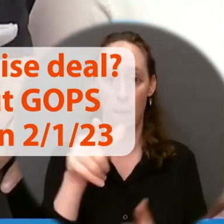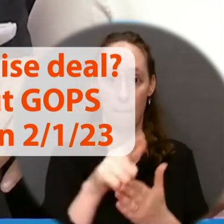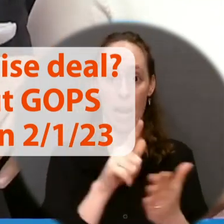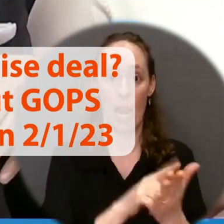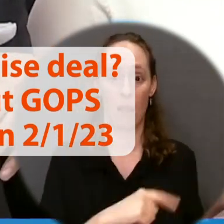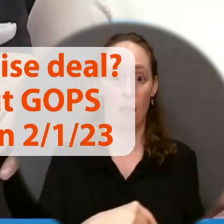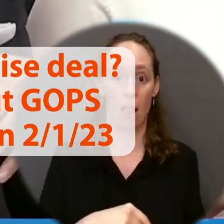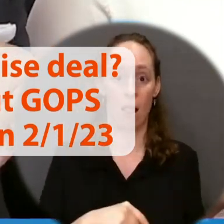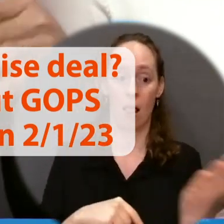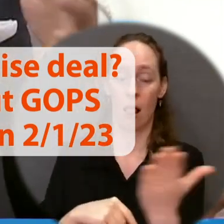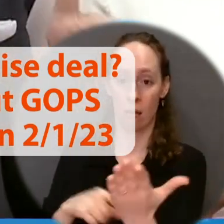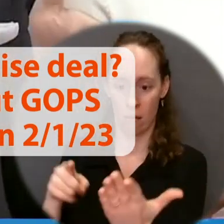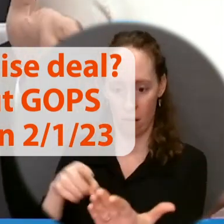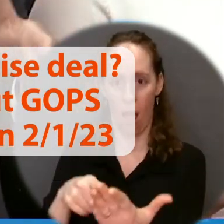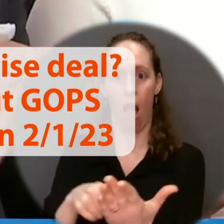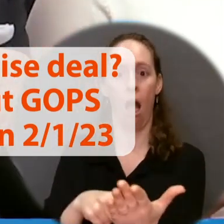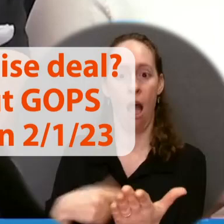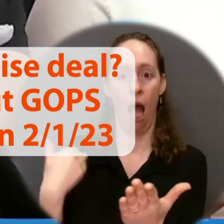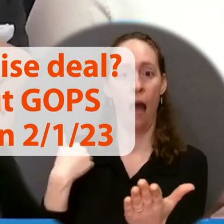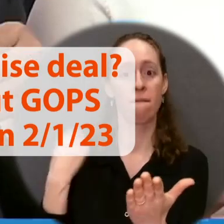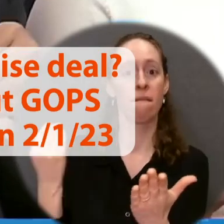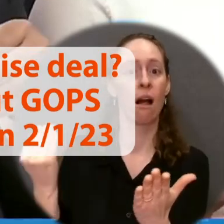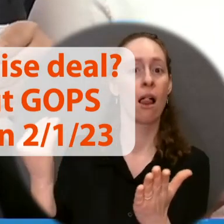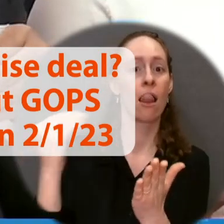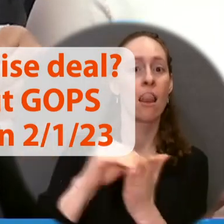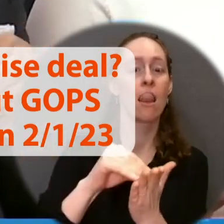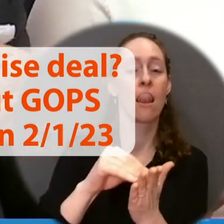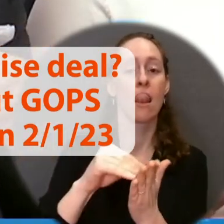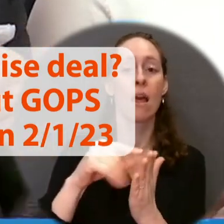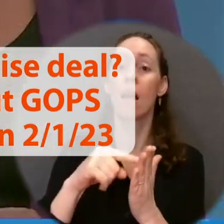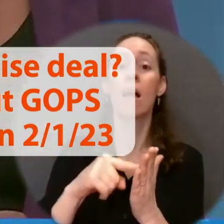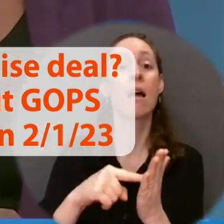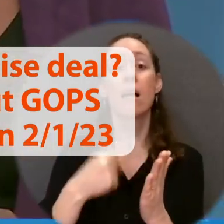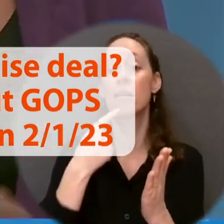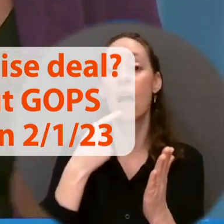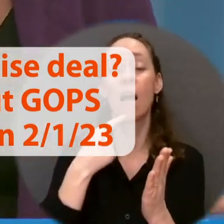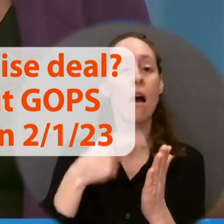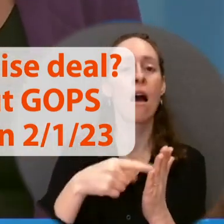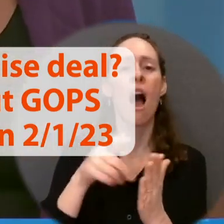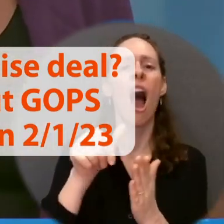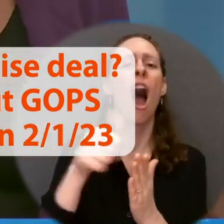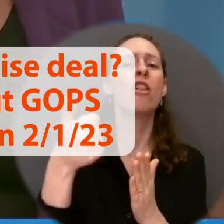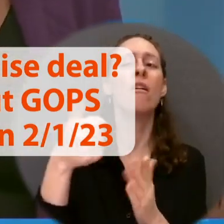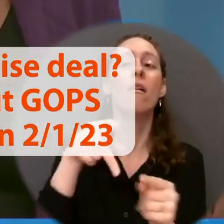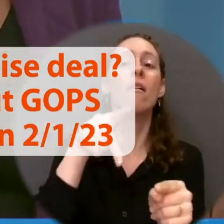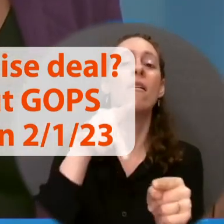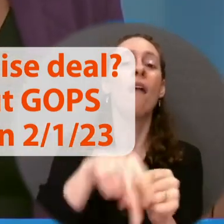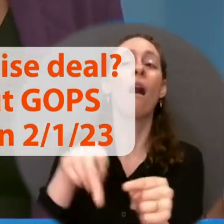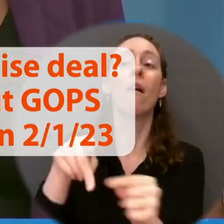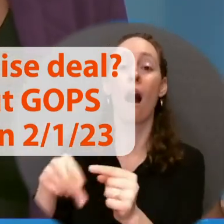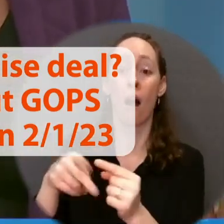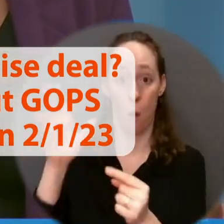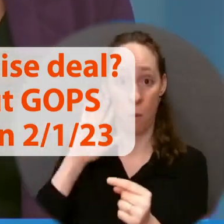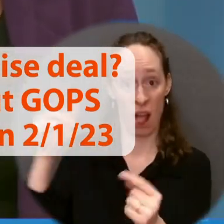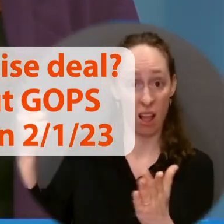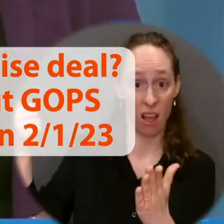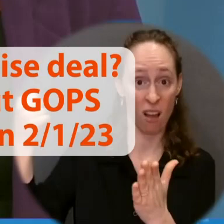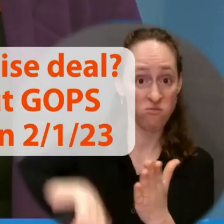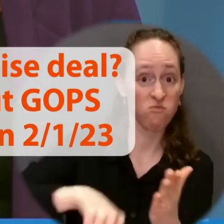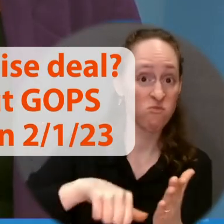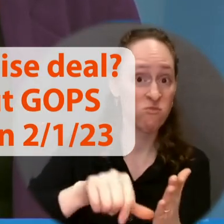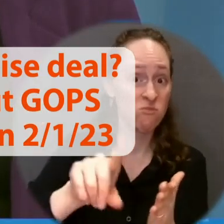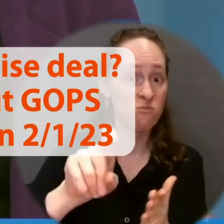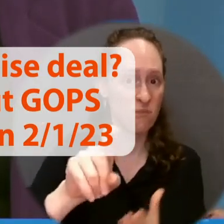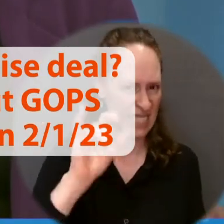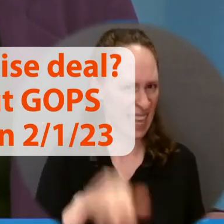a debt limit hike, similar to the 2011? So I'm certainly not going to, well, I'm glad you mentioned 2011 because I know